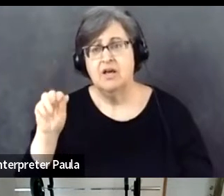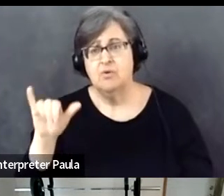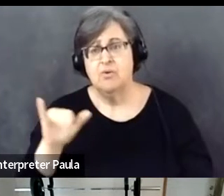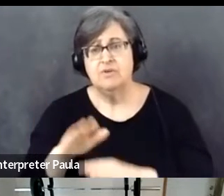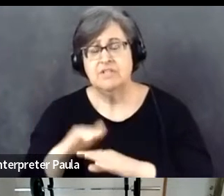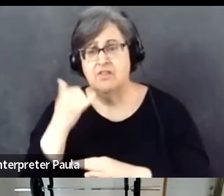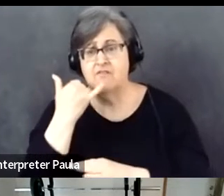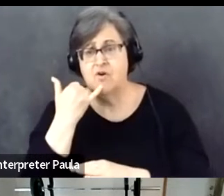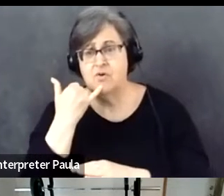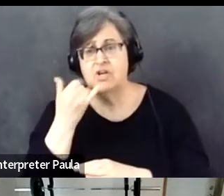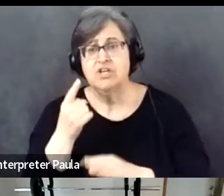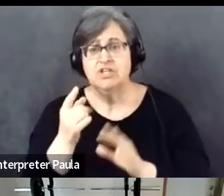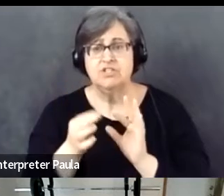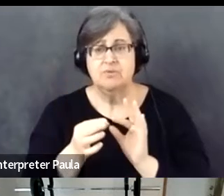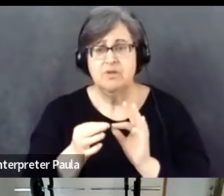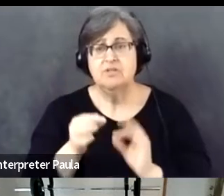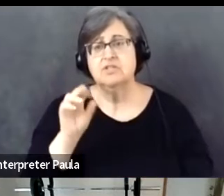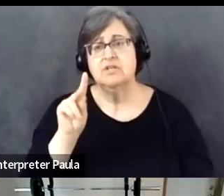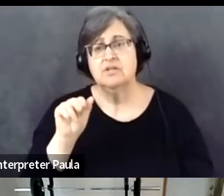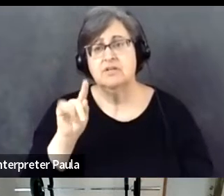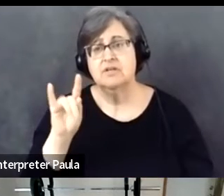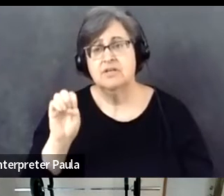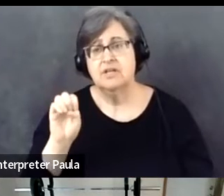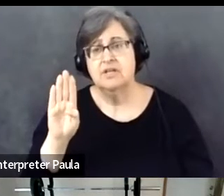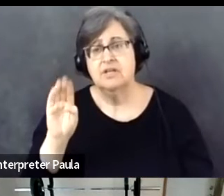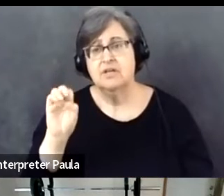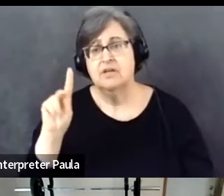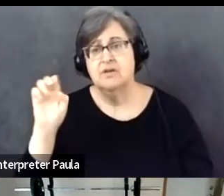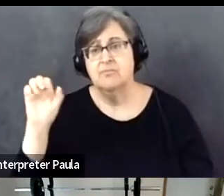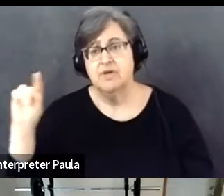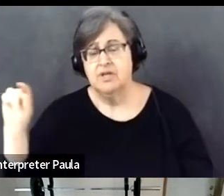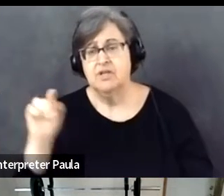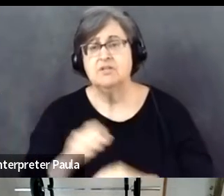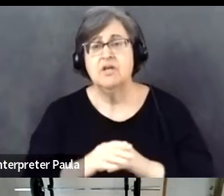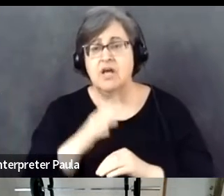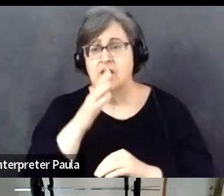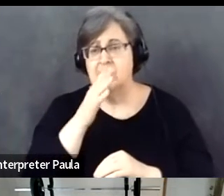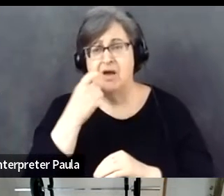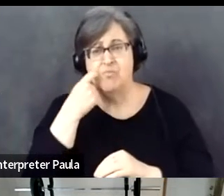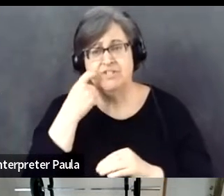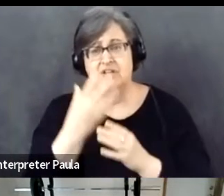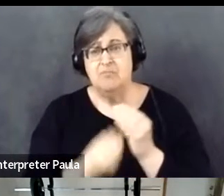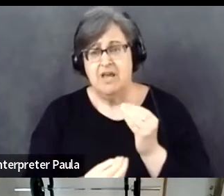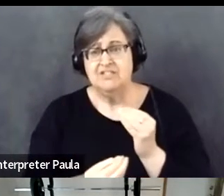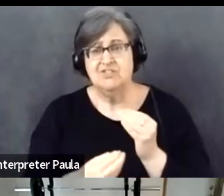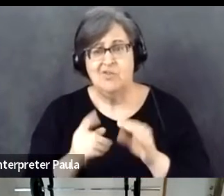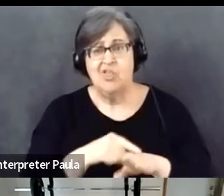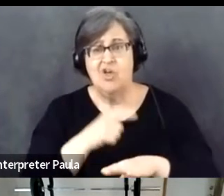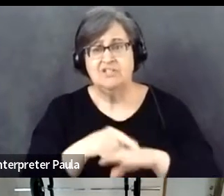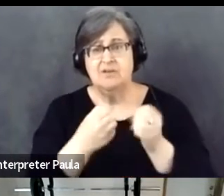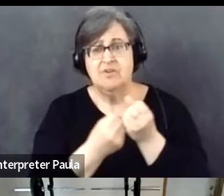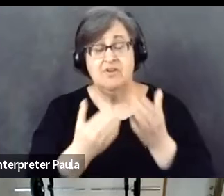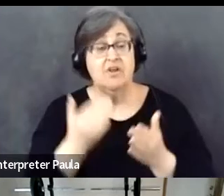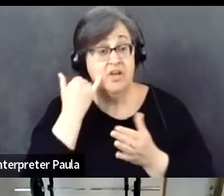about Katie Beckett, and her mom had recently just passed away, a longtime advocate. And if you're connected with the Iowa